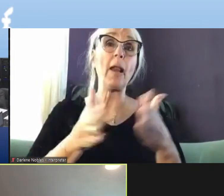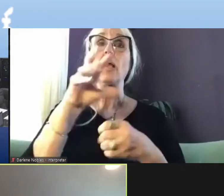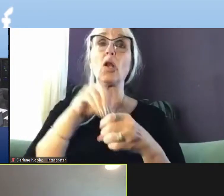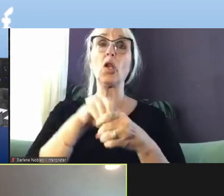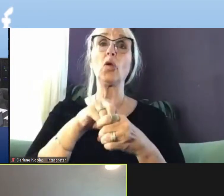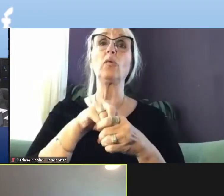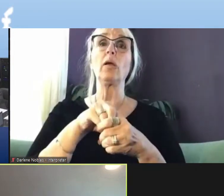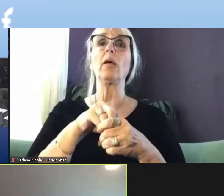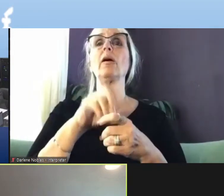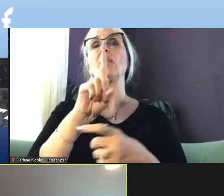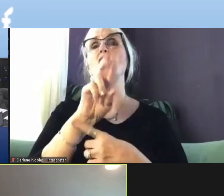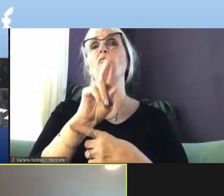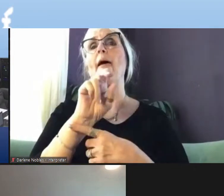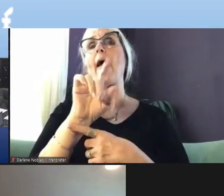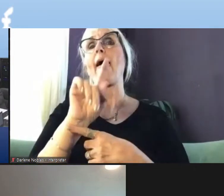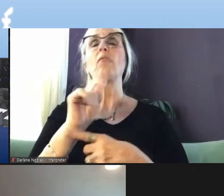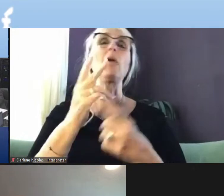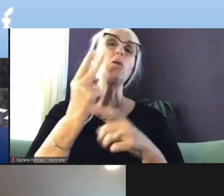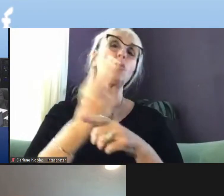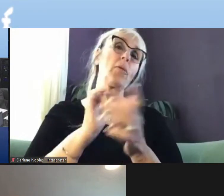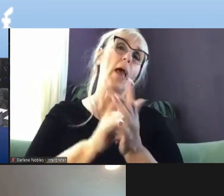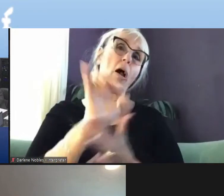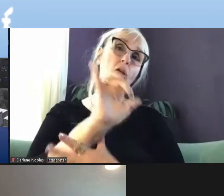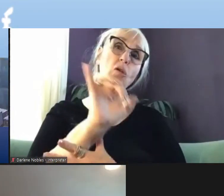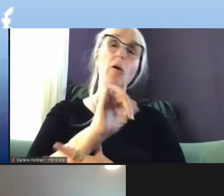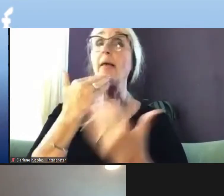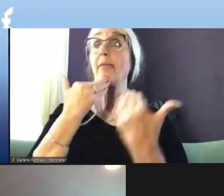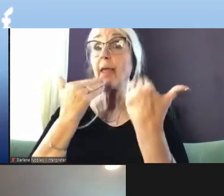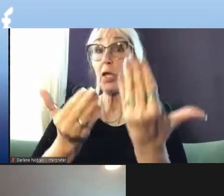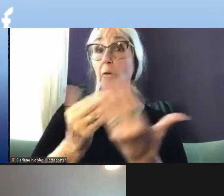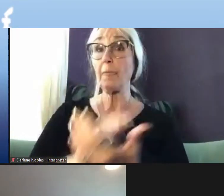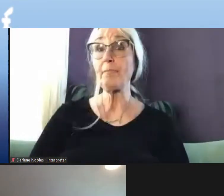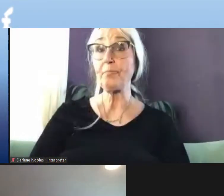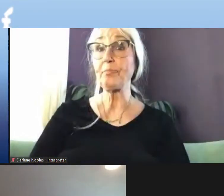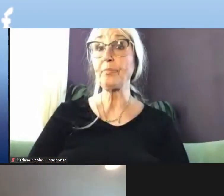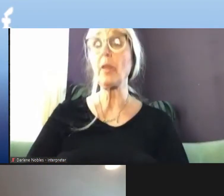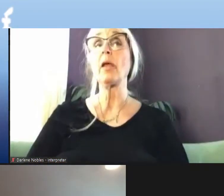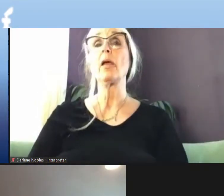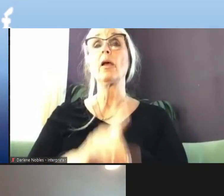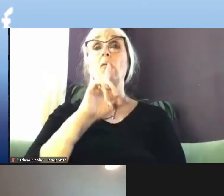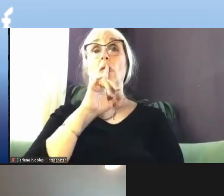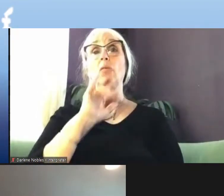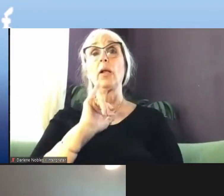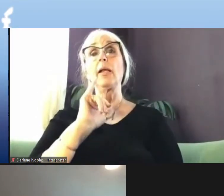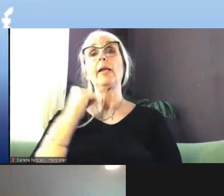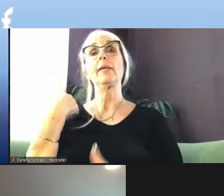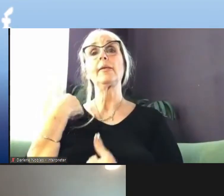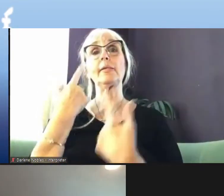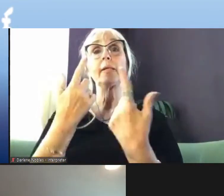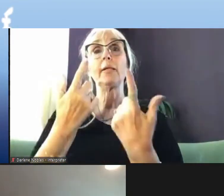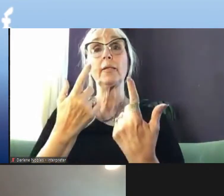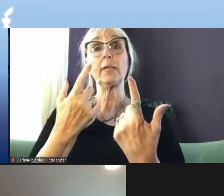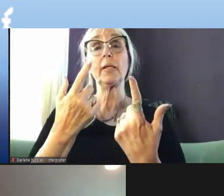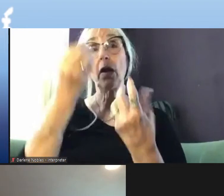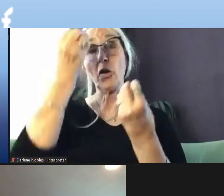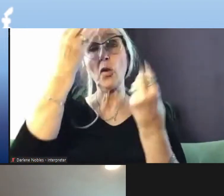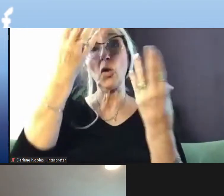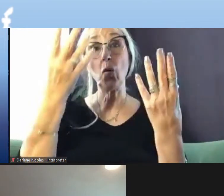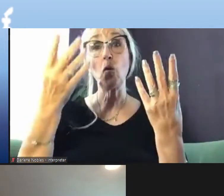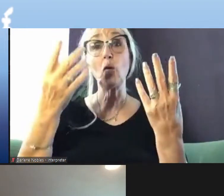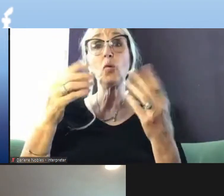and we can step through it as well. Okay, thank you. Basically, since the news broke,